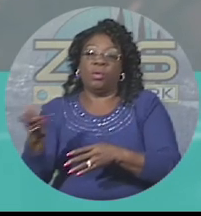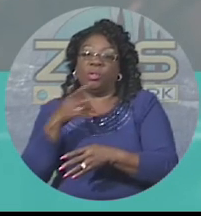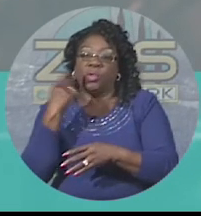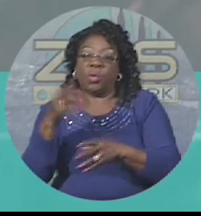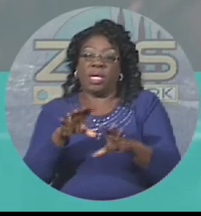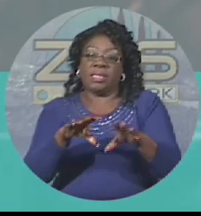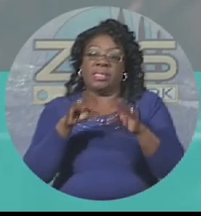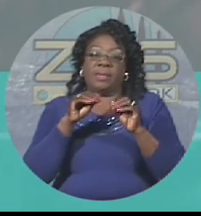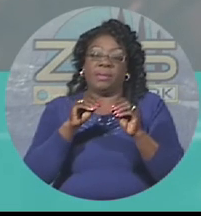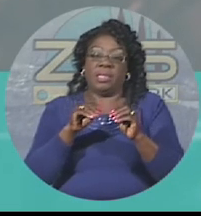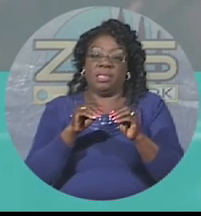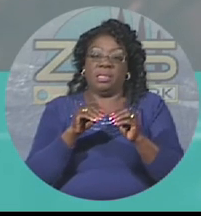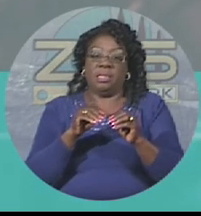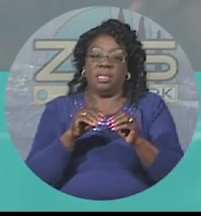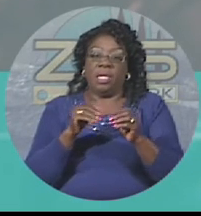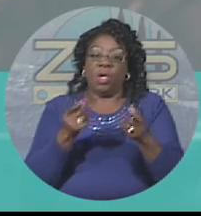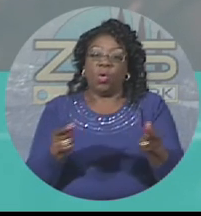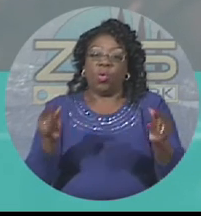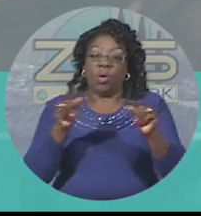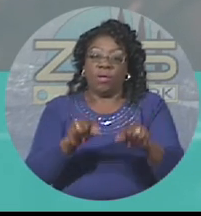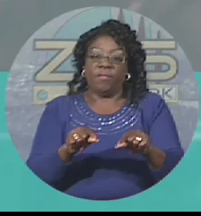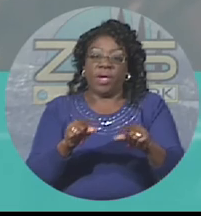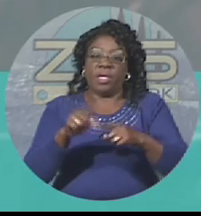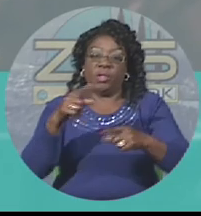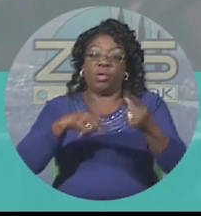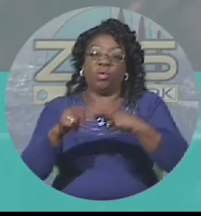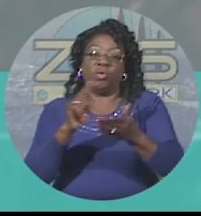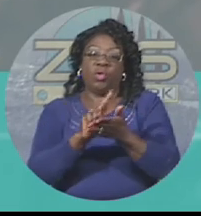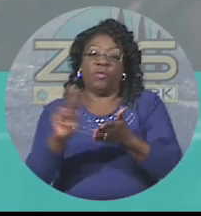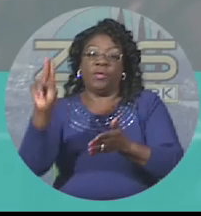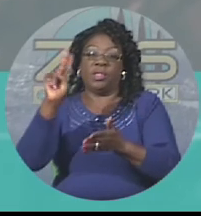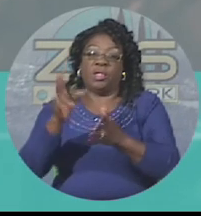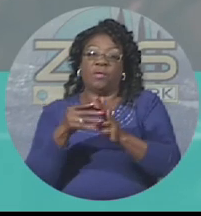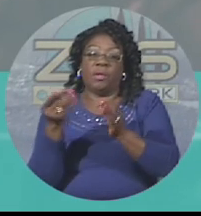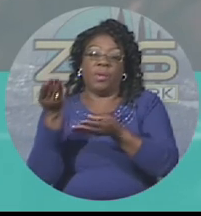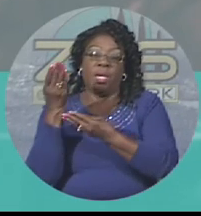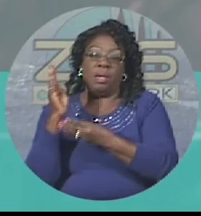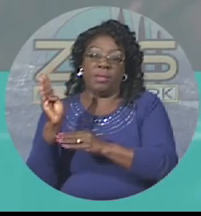accepted qualify to attend the University of Bahamas,